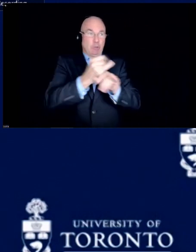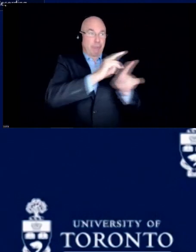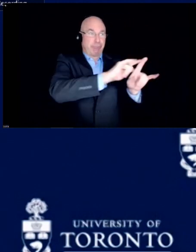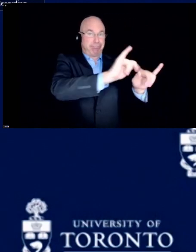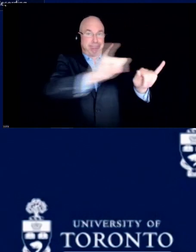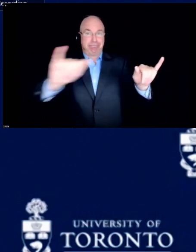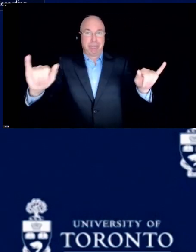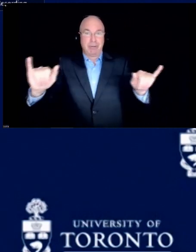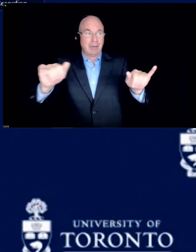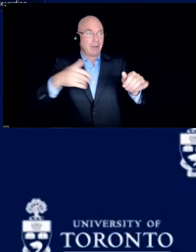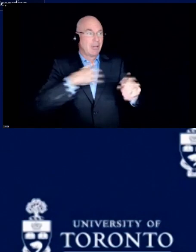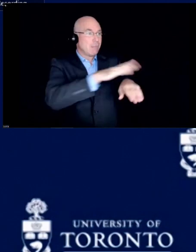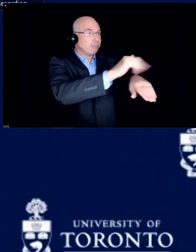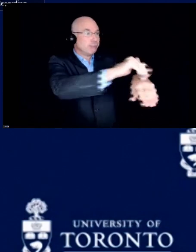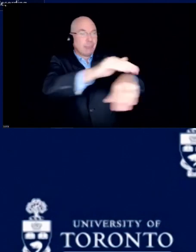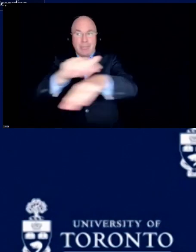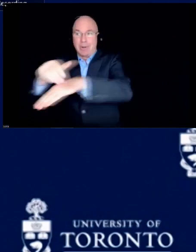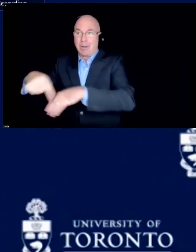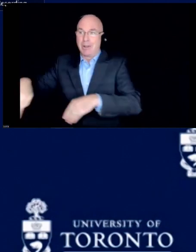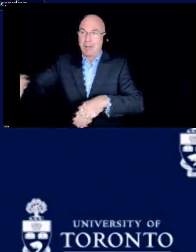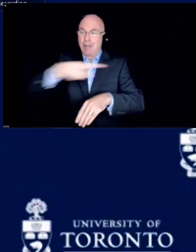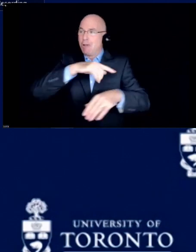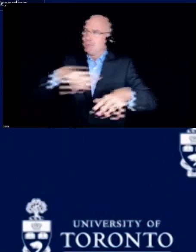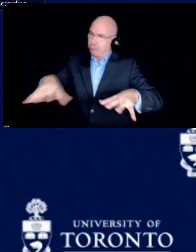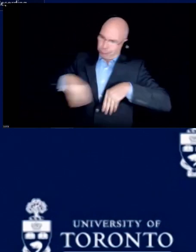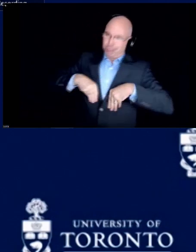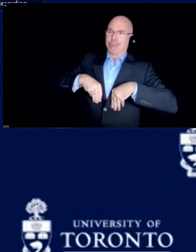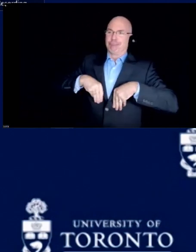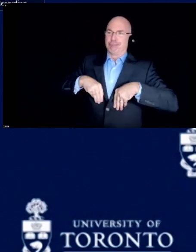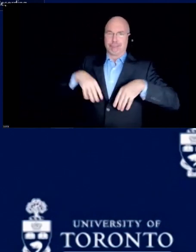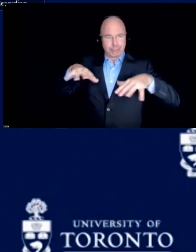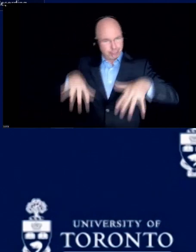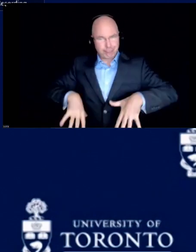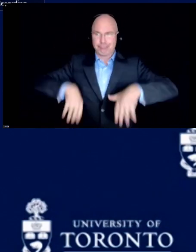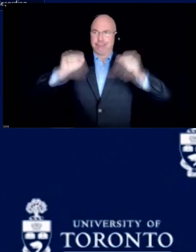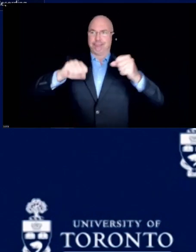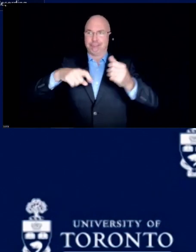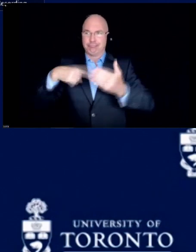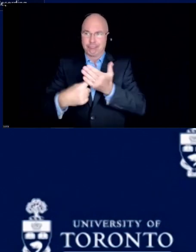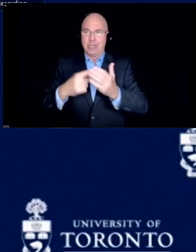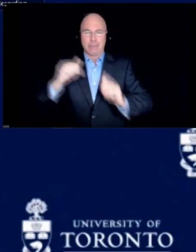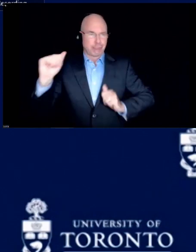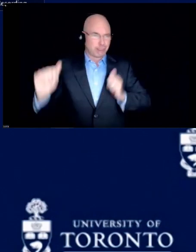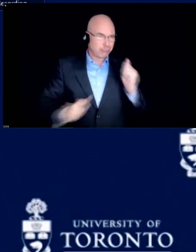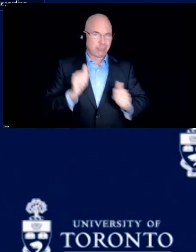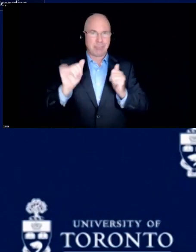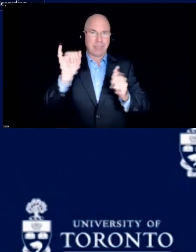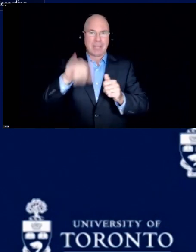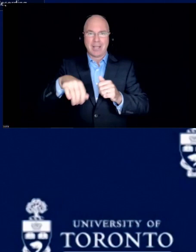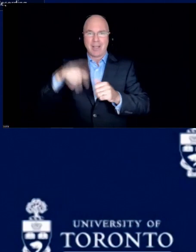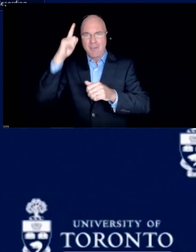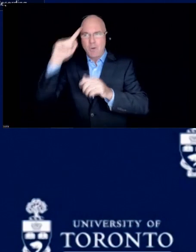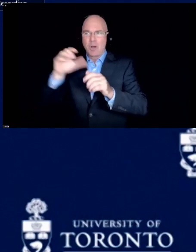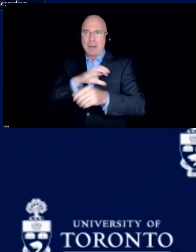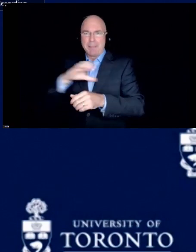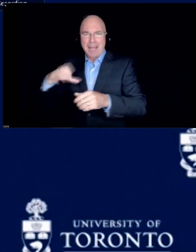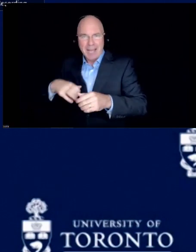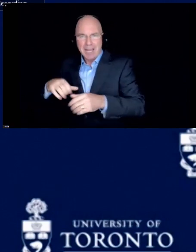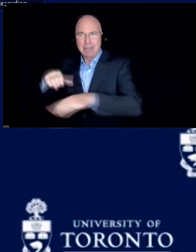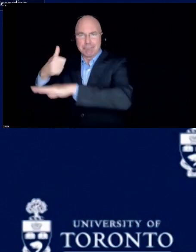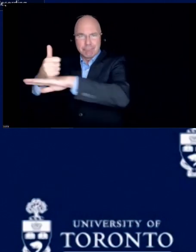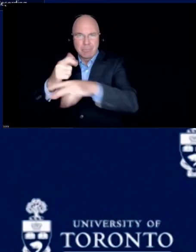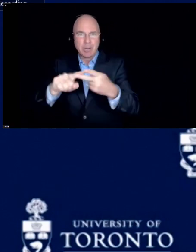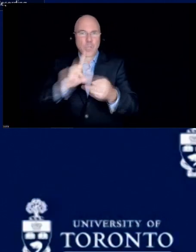are represented by individual colleagues. Thank you to our Interinstitutional Advisory Committee, our panelists, our U of